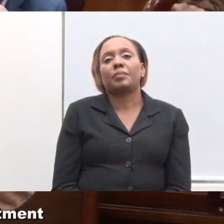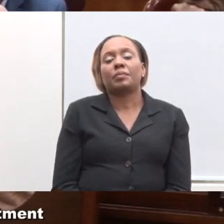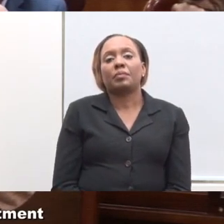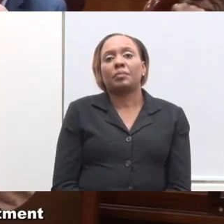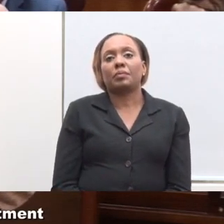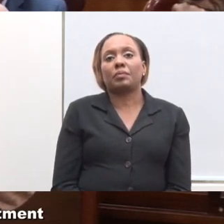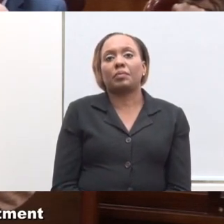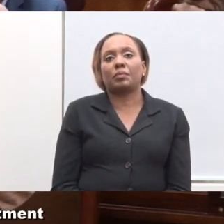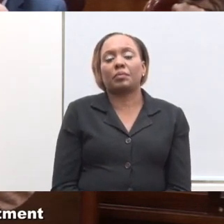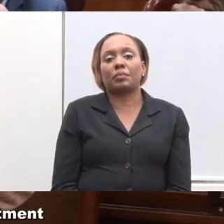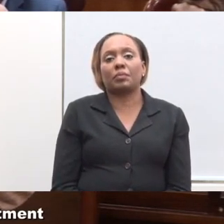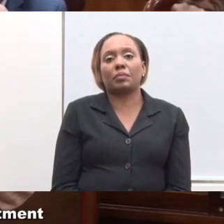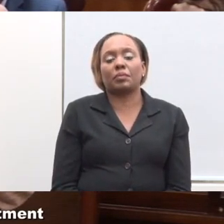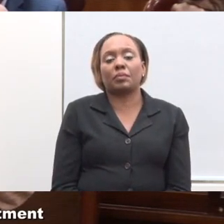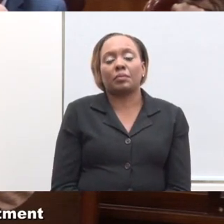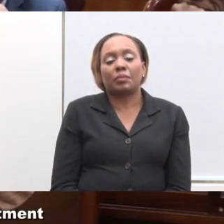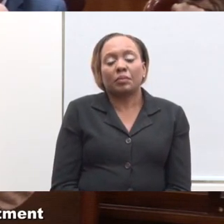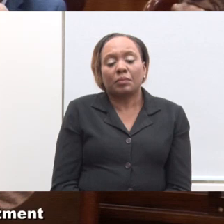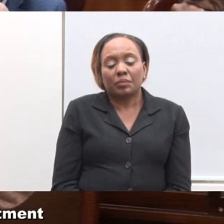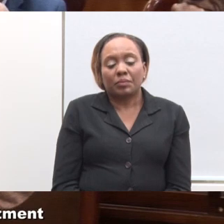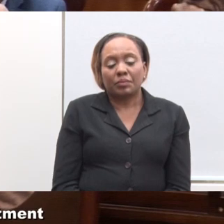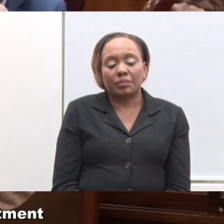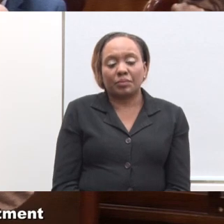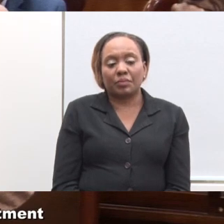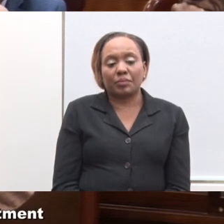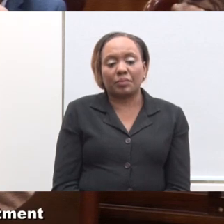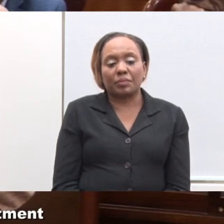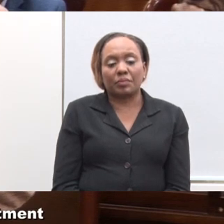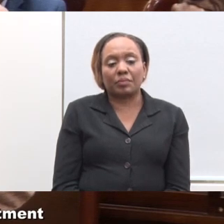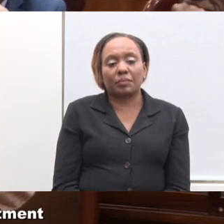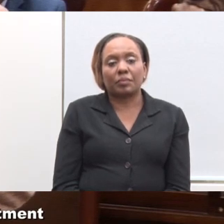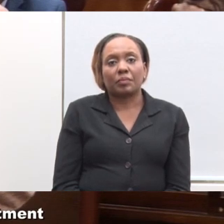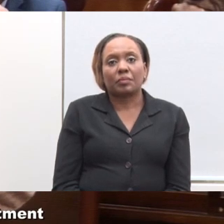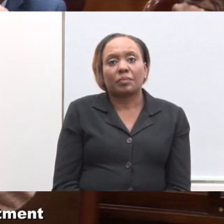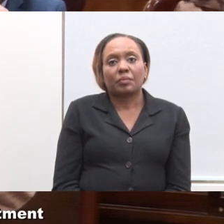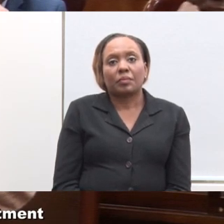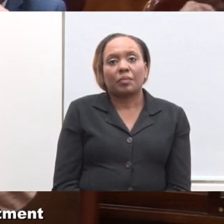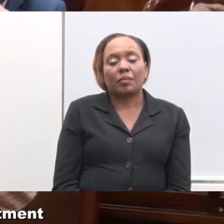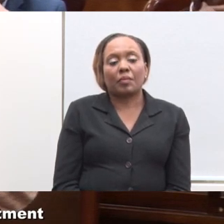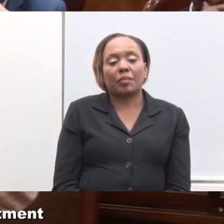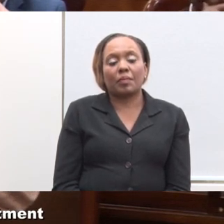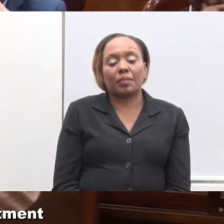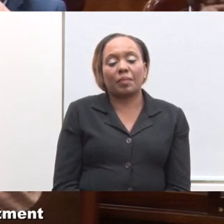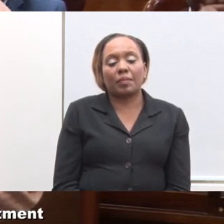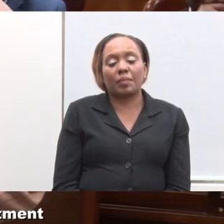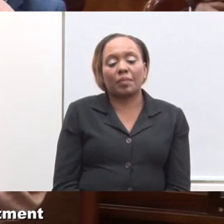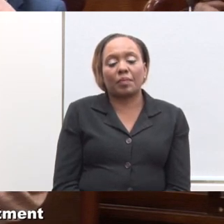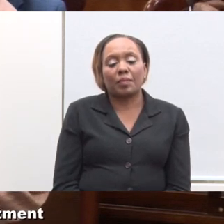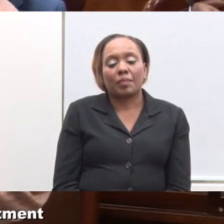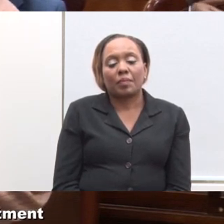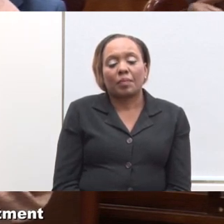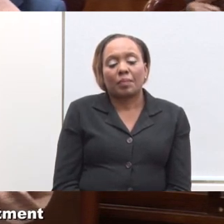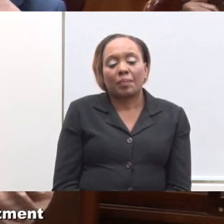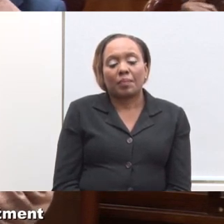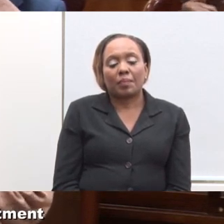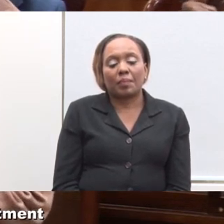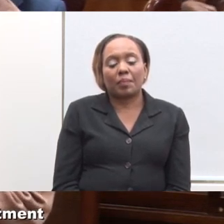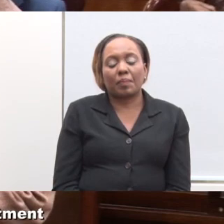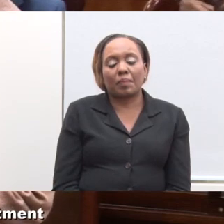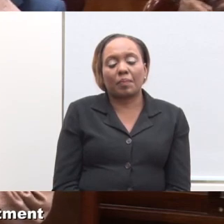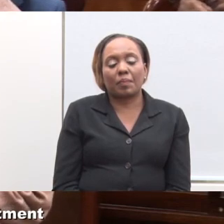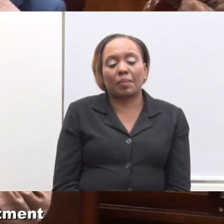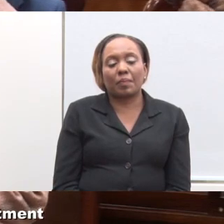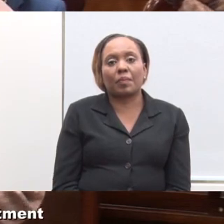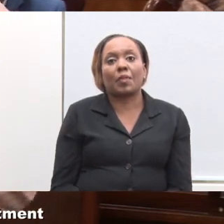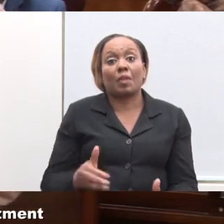sir, accordingly, over the next 12 months, we will use the additional fiscal space to increase,